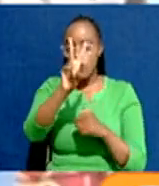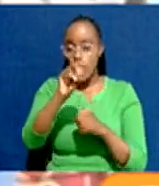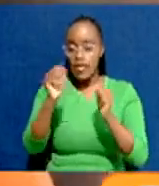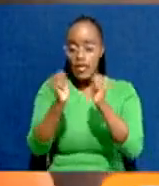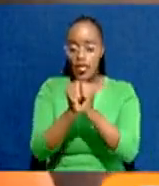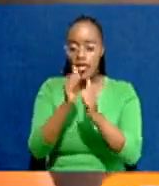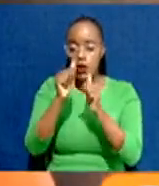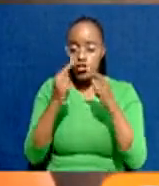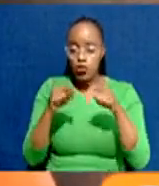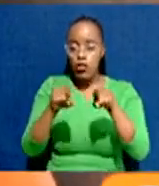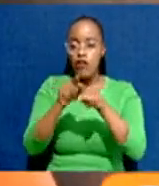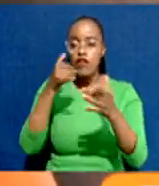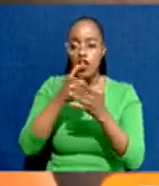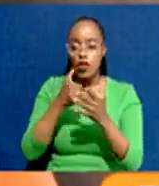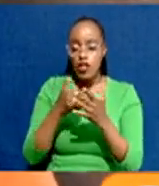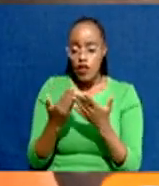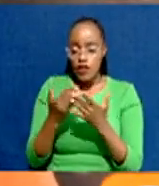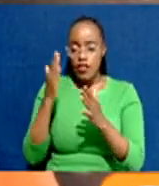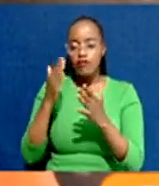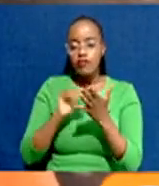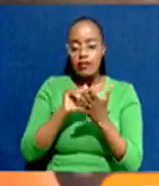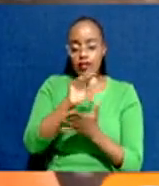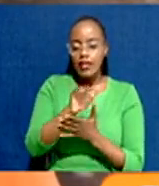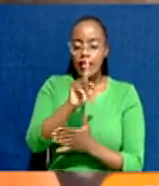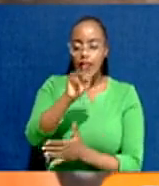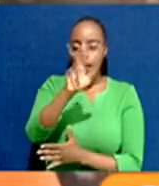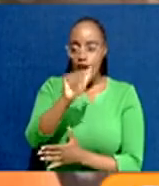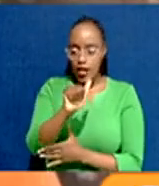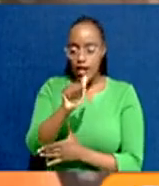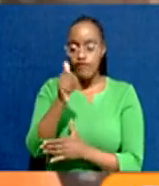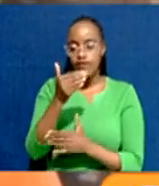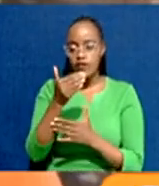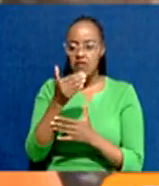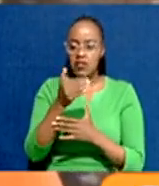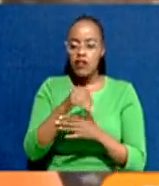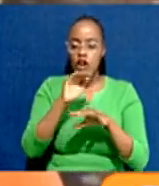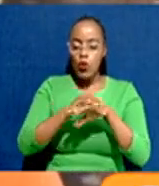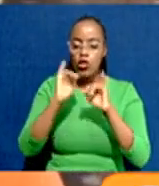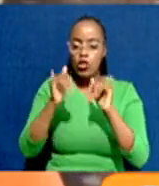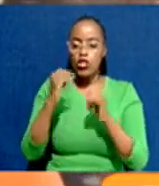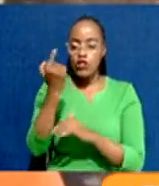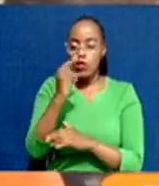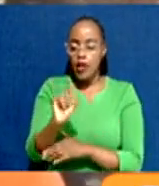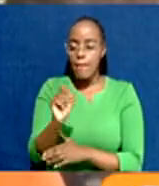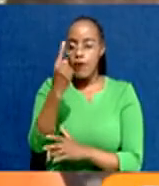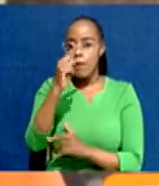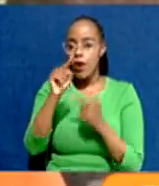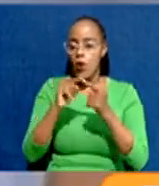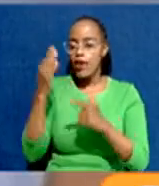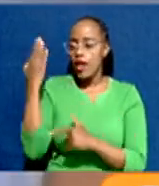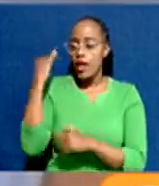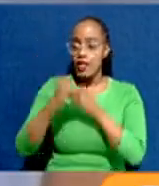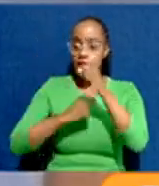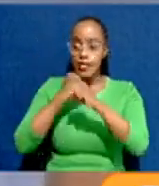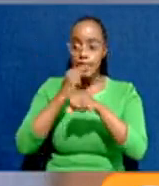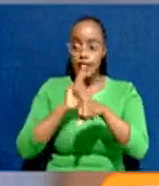been compliant, including filing annual returns. Good News International Church only raised alarm last year when